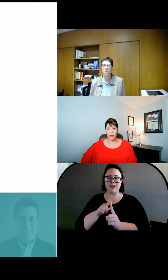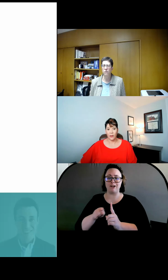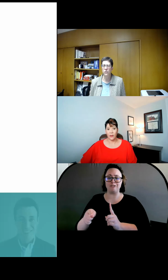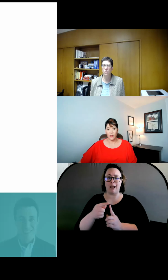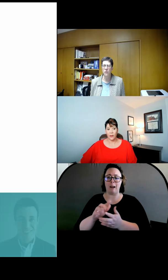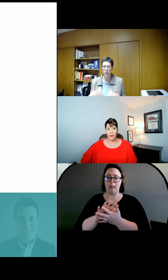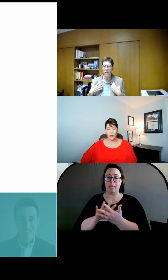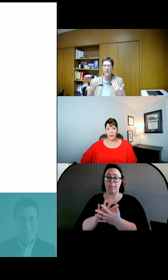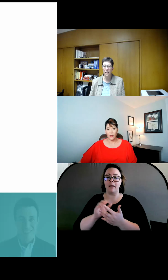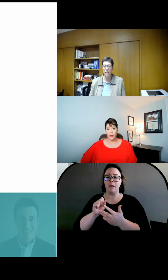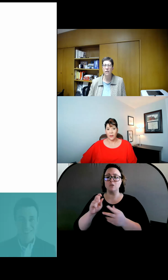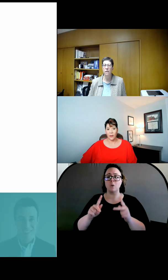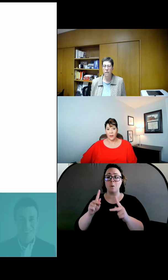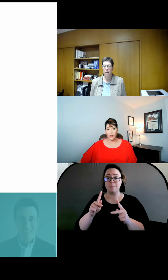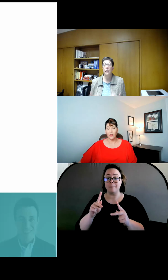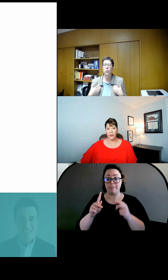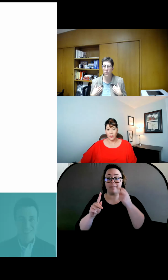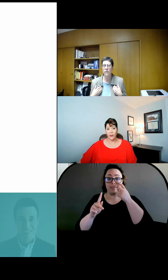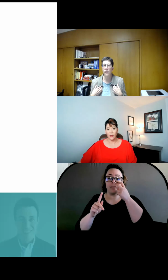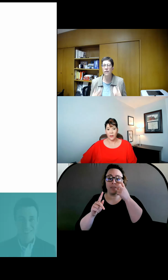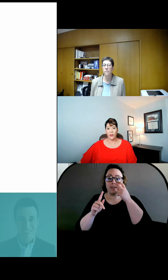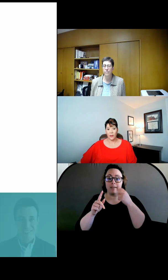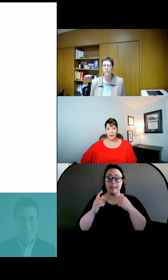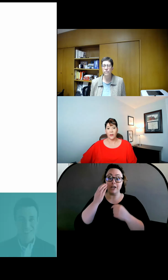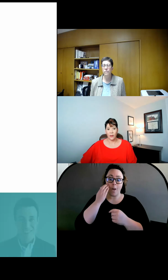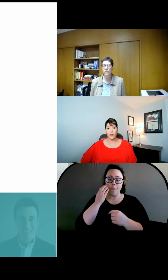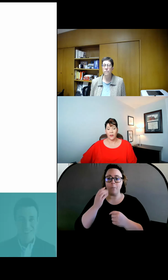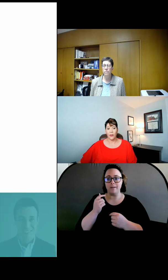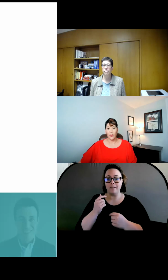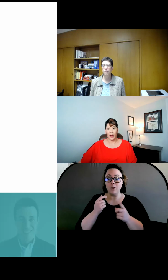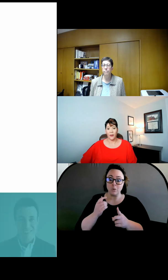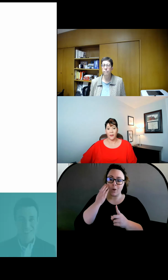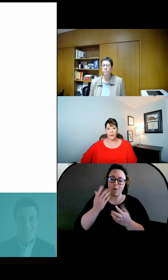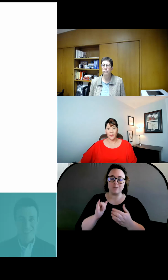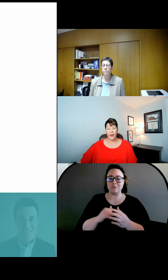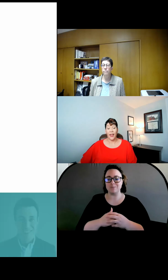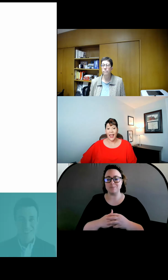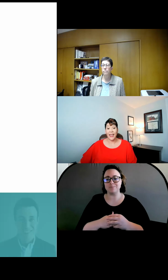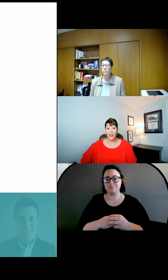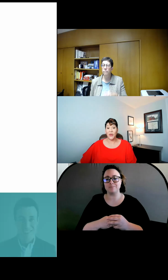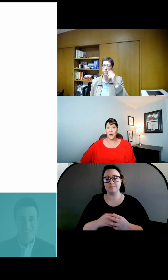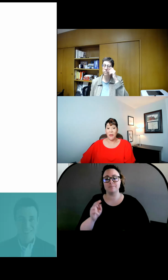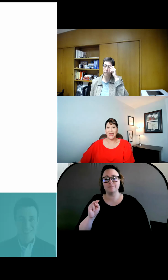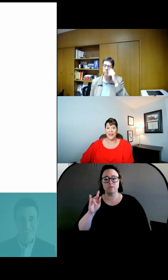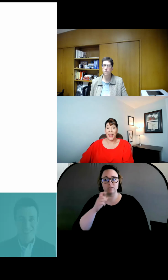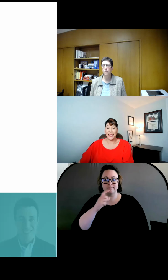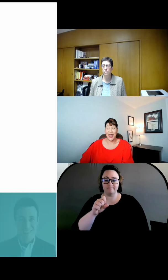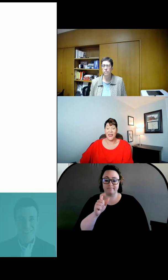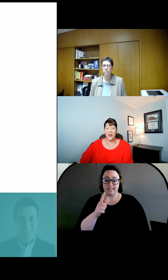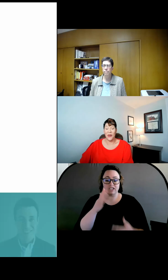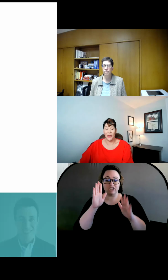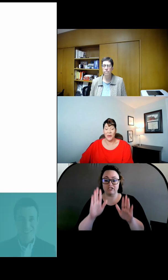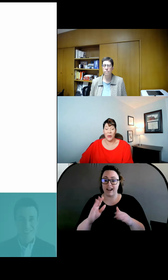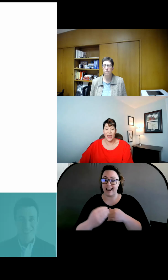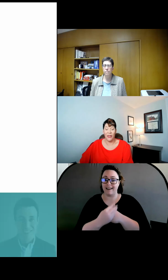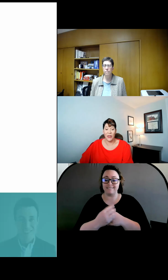vaguely enough so that people get the idea, then you get the idea. Yeah. That is tremendous advice. Thank